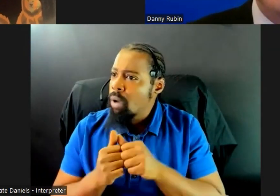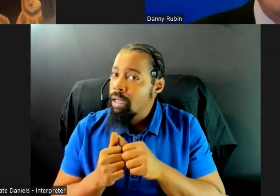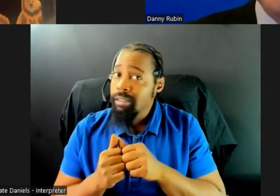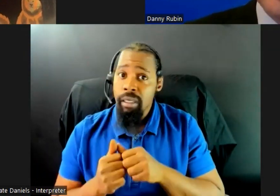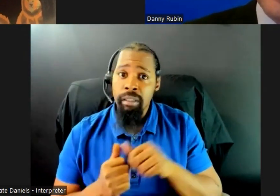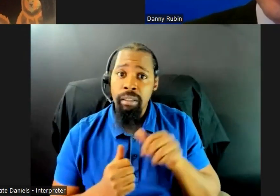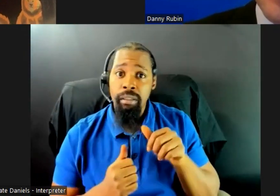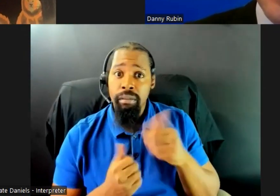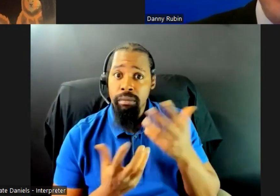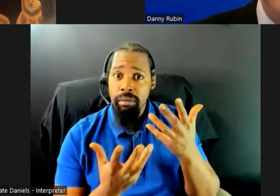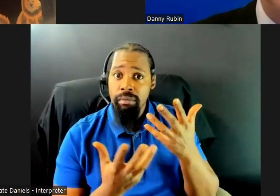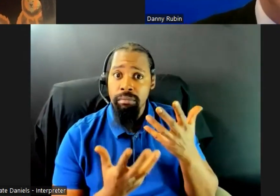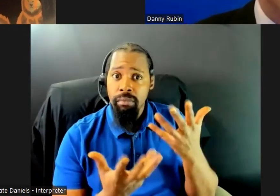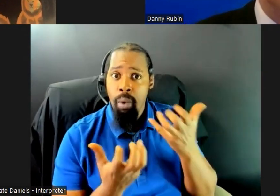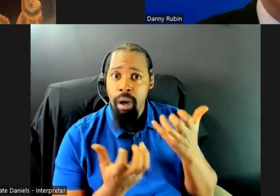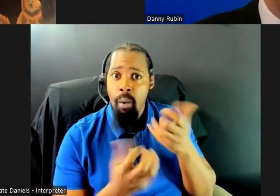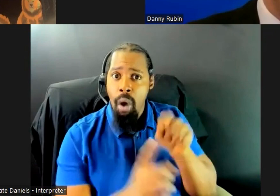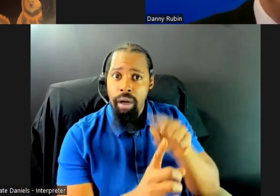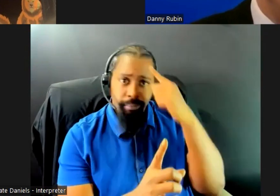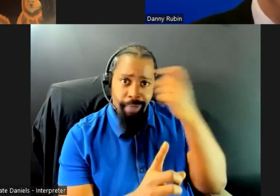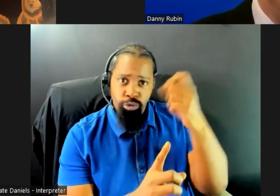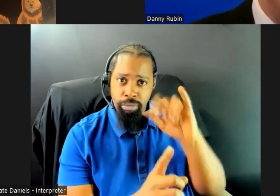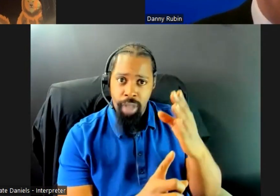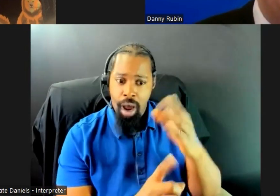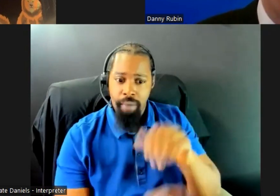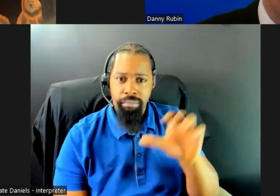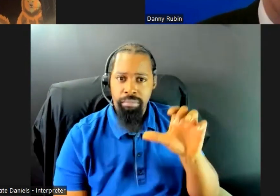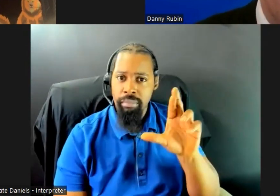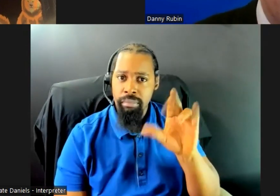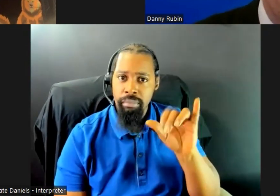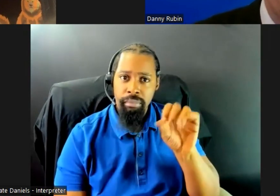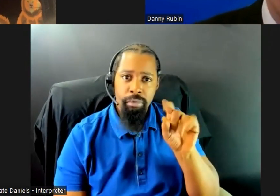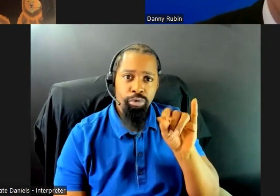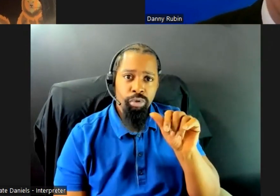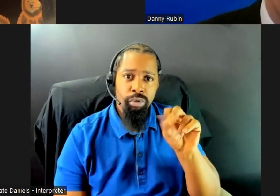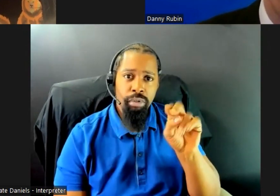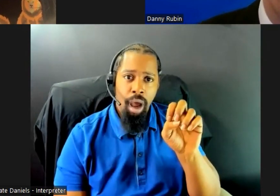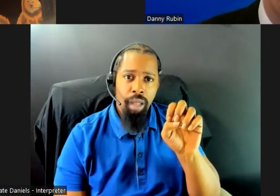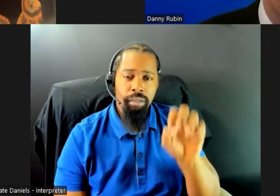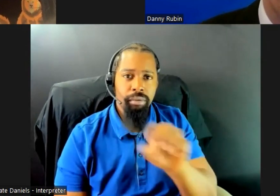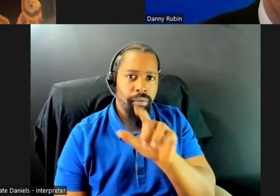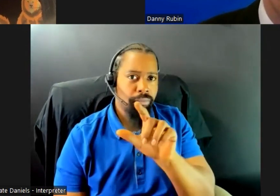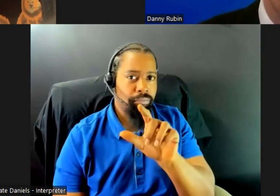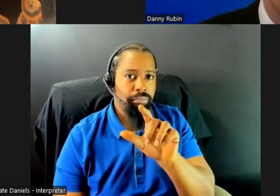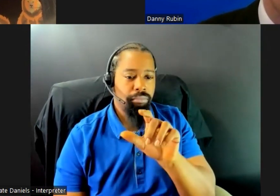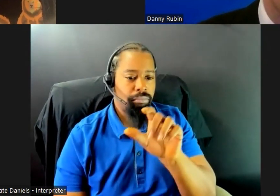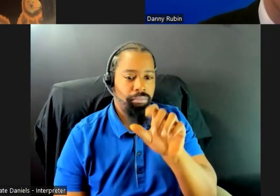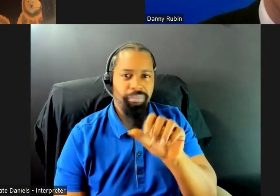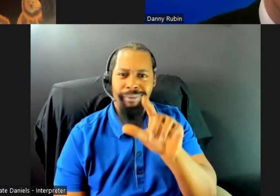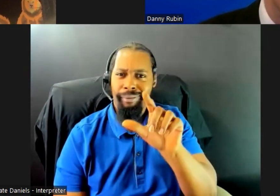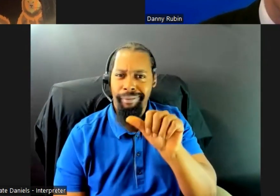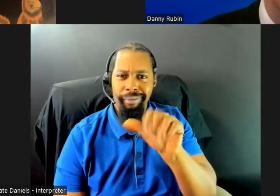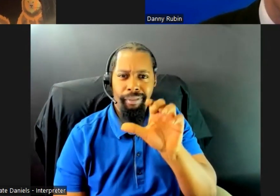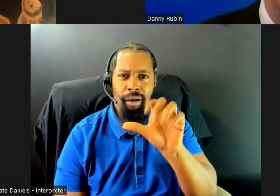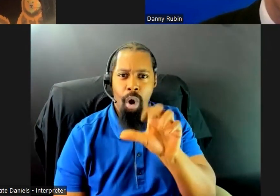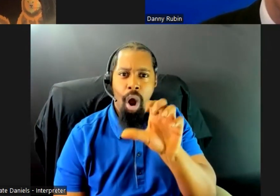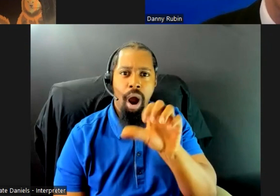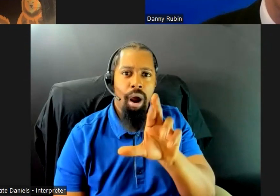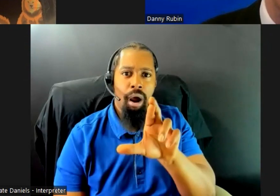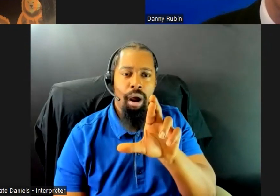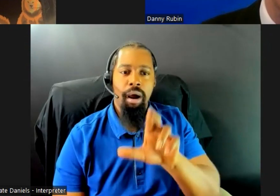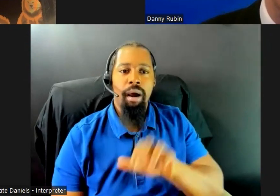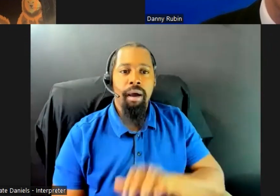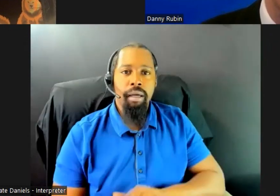ahead. So I sat there and it was lunchtime and everybody went down and I